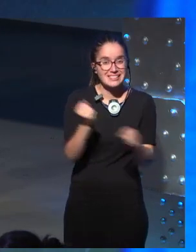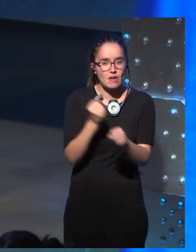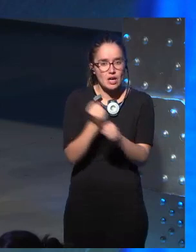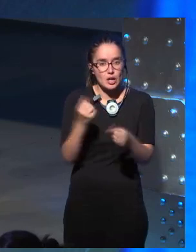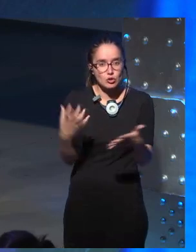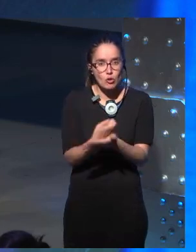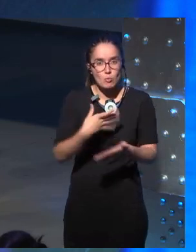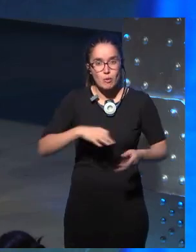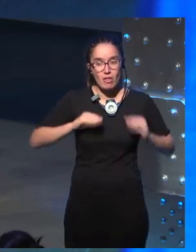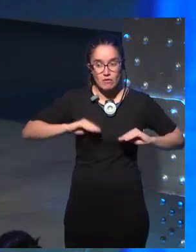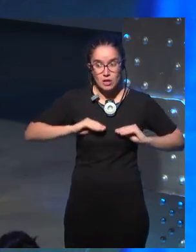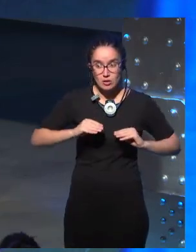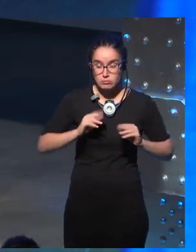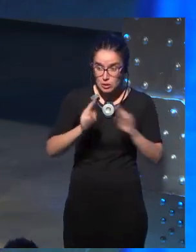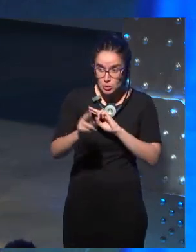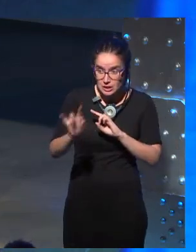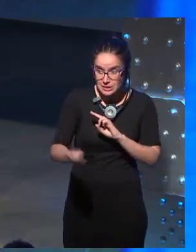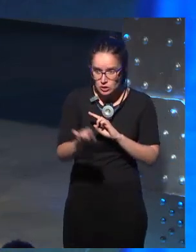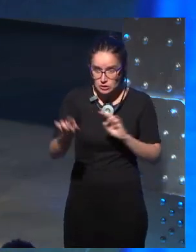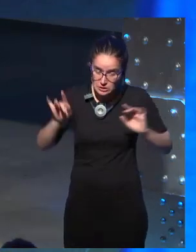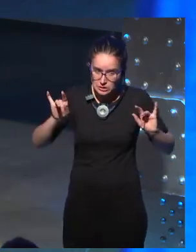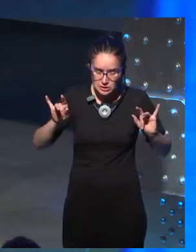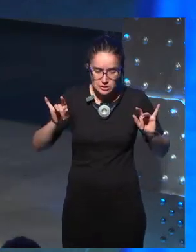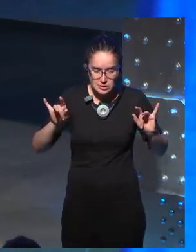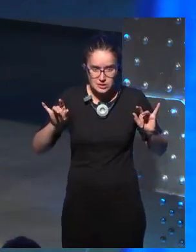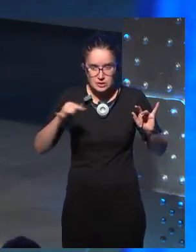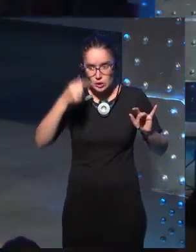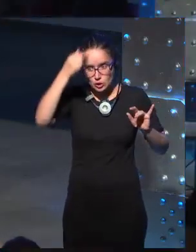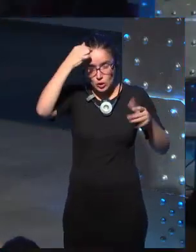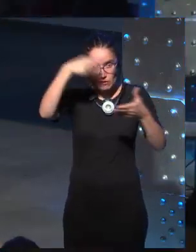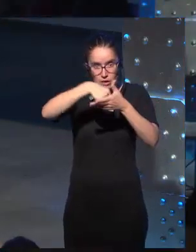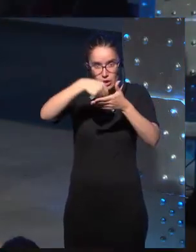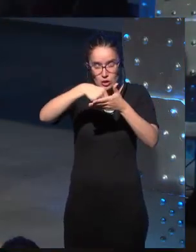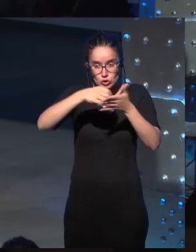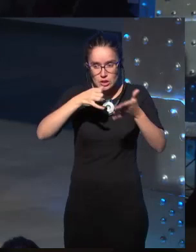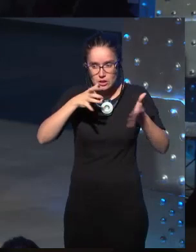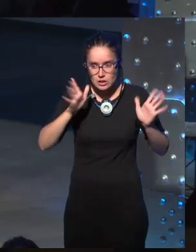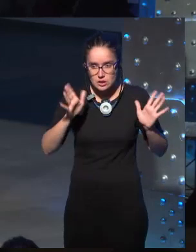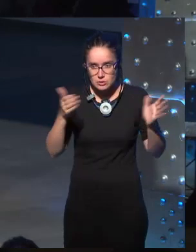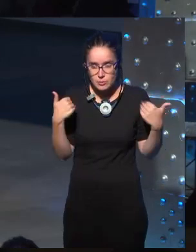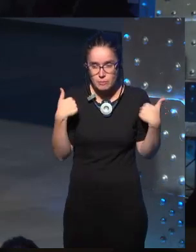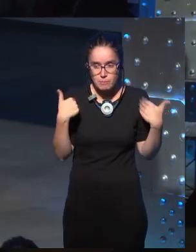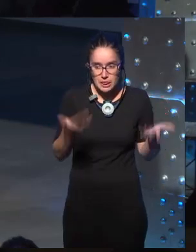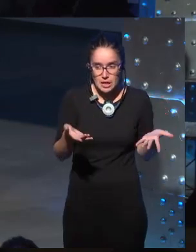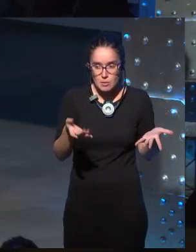A little bit. Bueno, yo creo que Edna tiene esta... I think that you have this dream in your